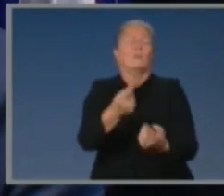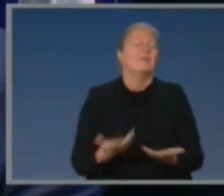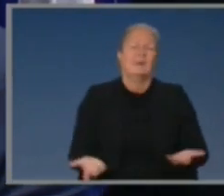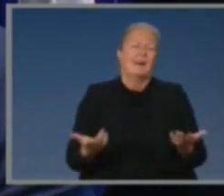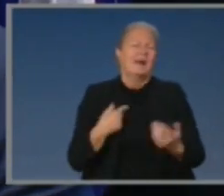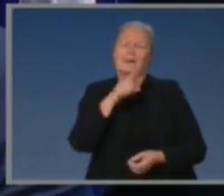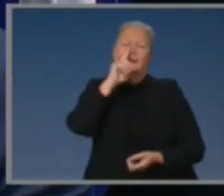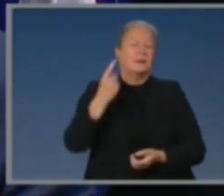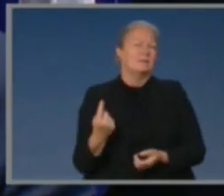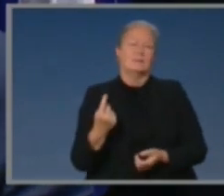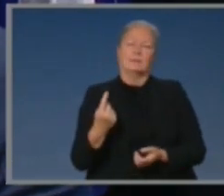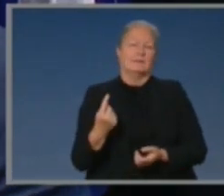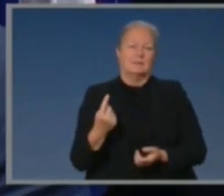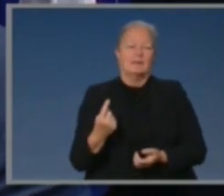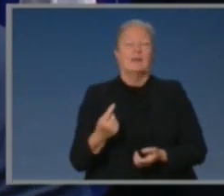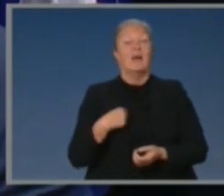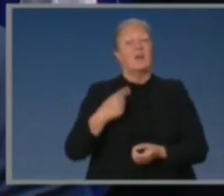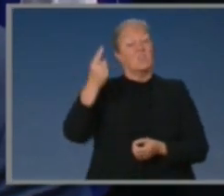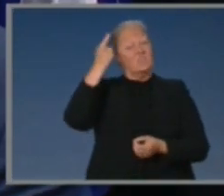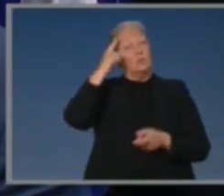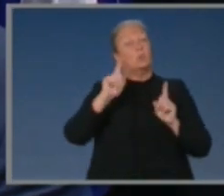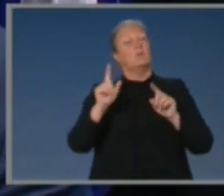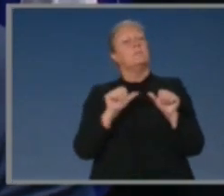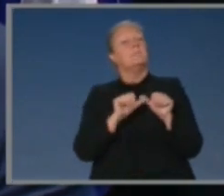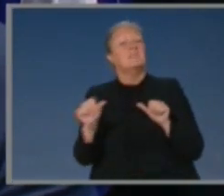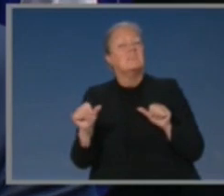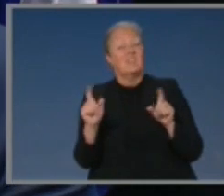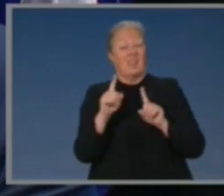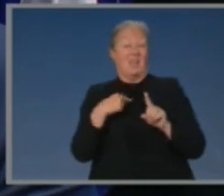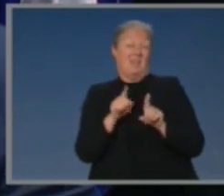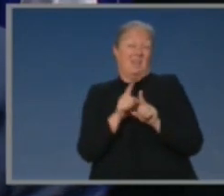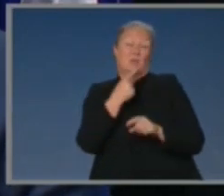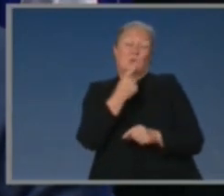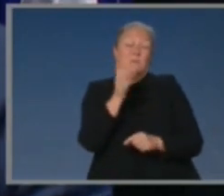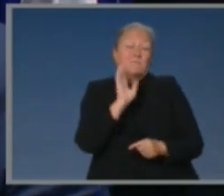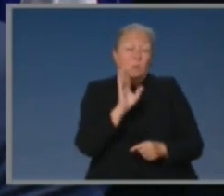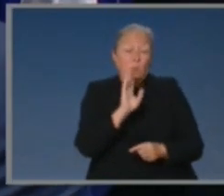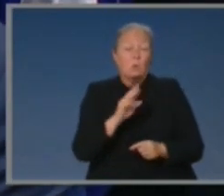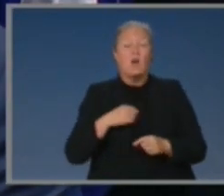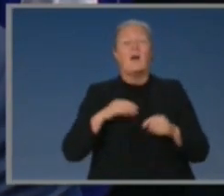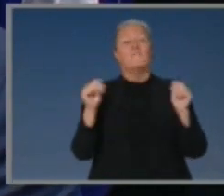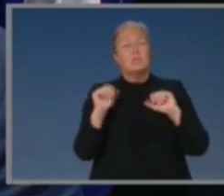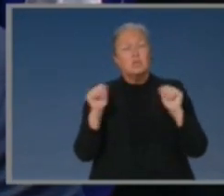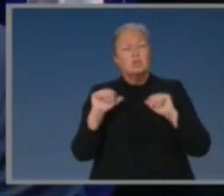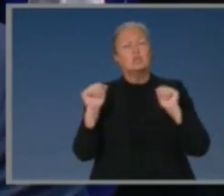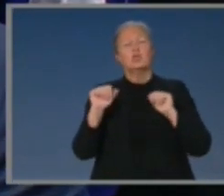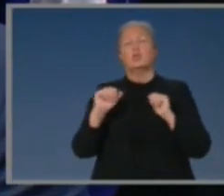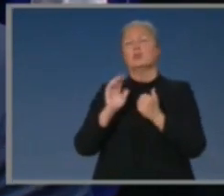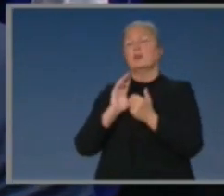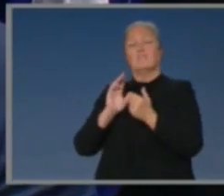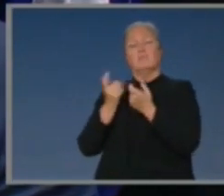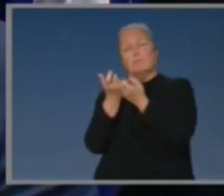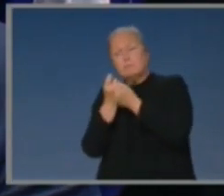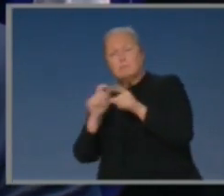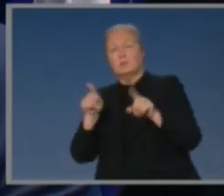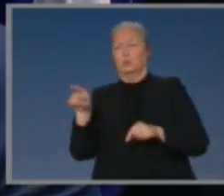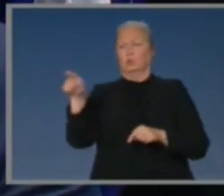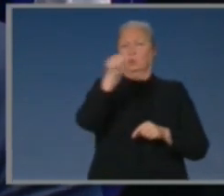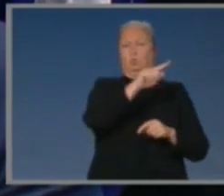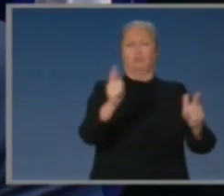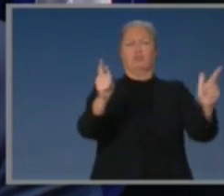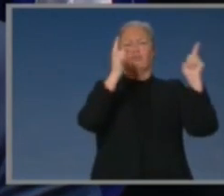think the best way to arrive at that is what I've proposed. And as I said, I've written to all the G20 leaders this week, proposing